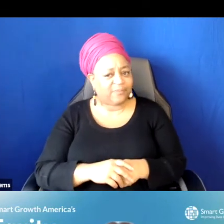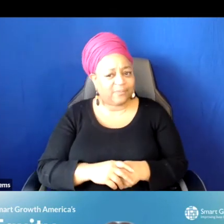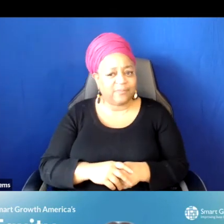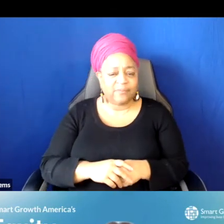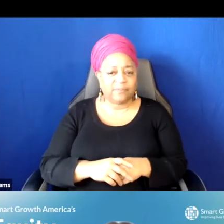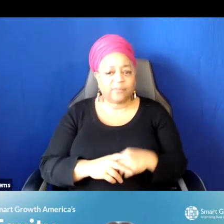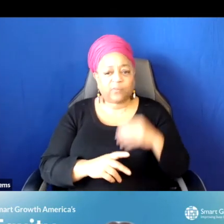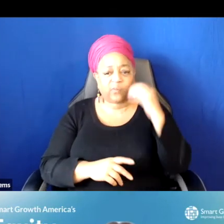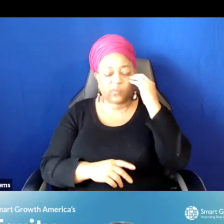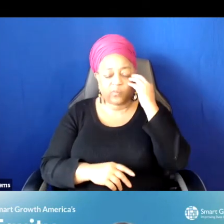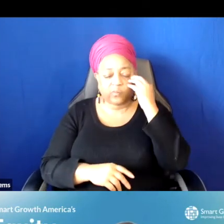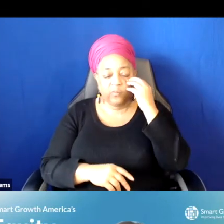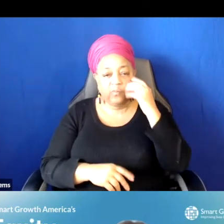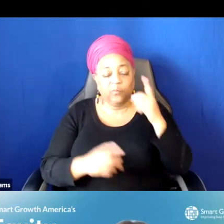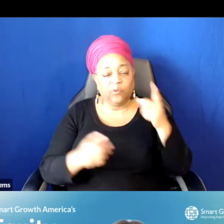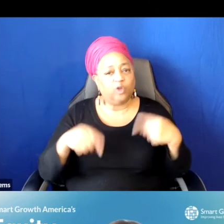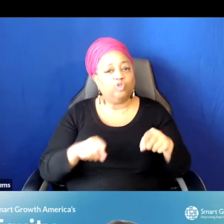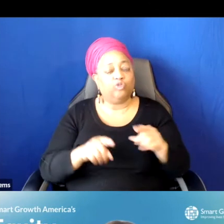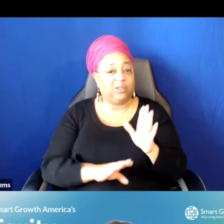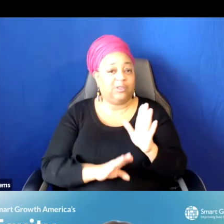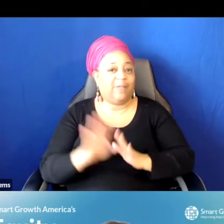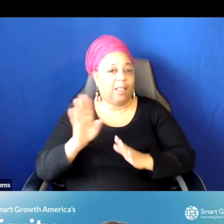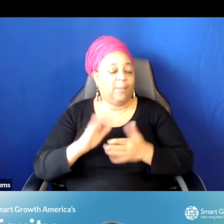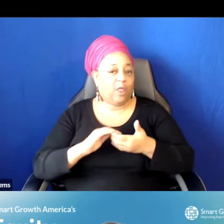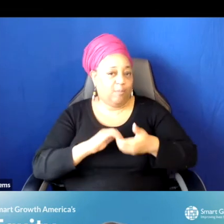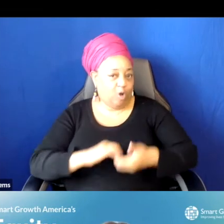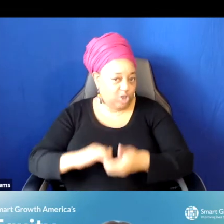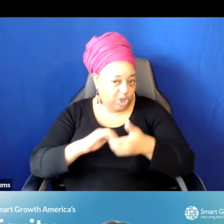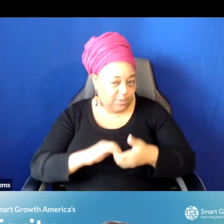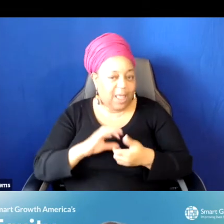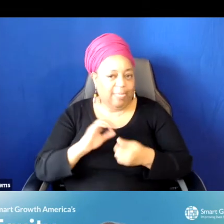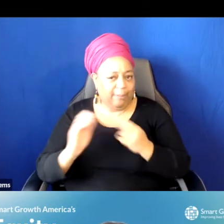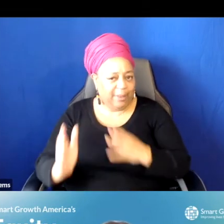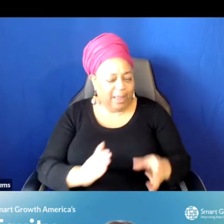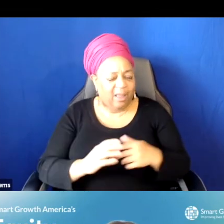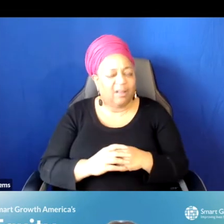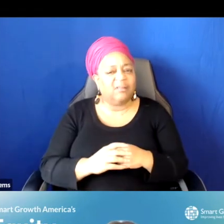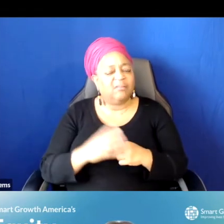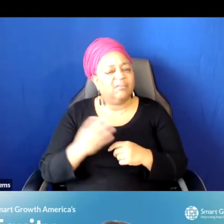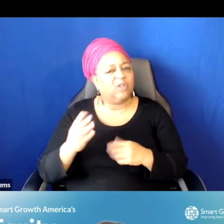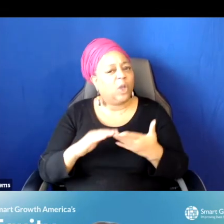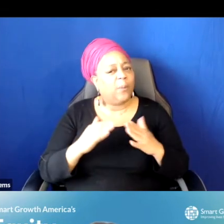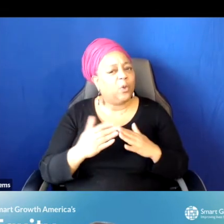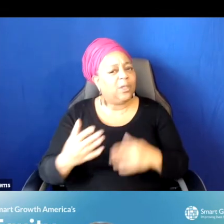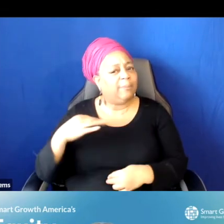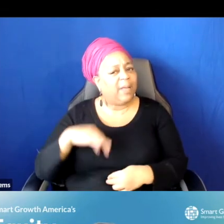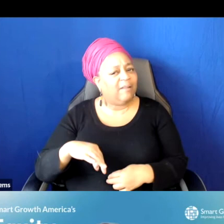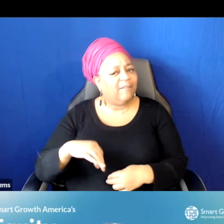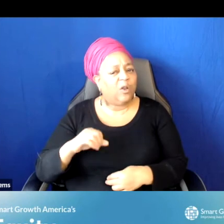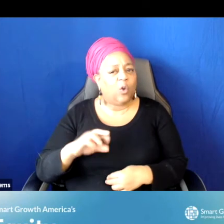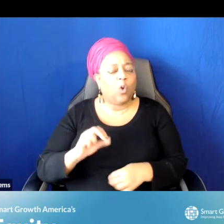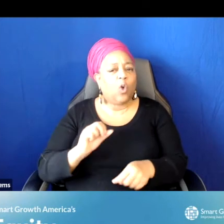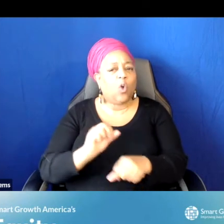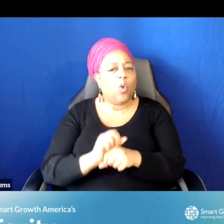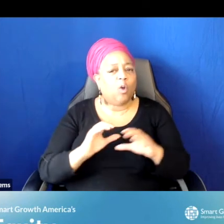In the course of developing the partnerships and the plan here, did a community benefit or workforce or